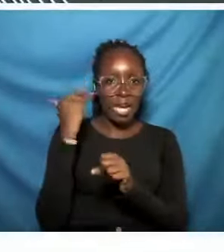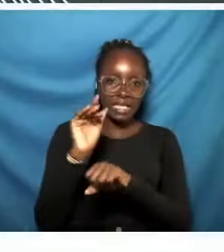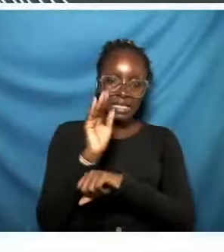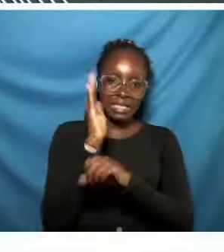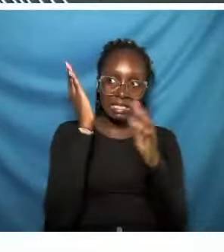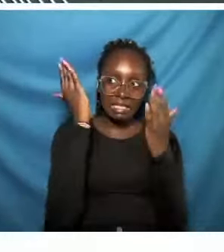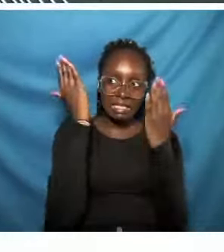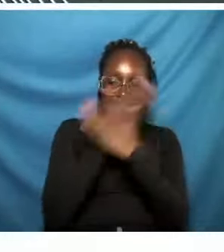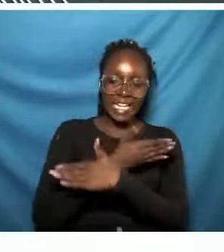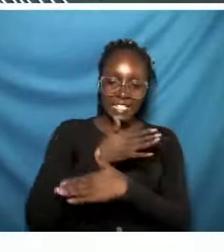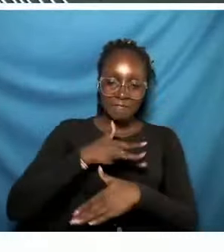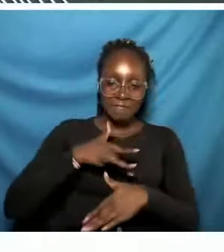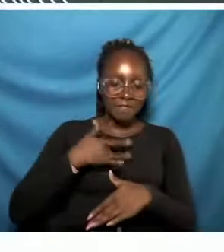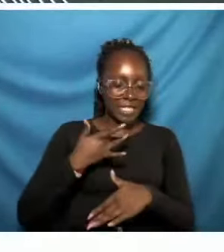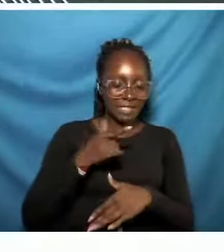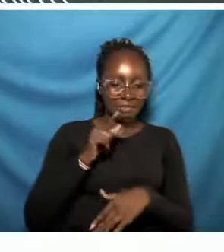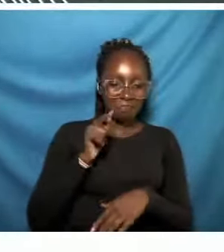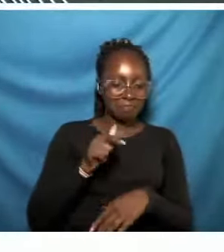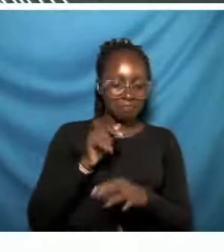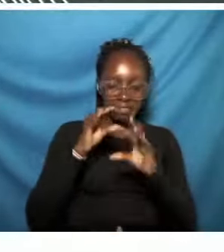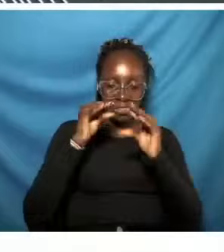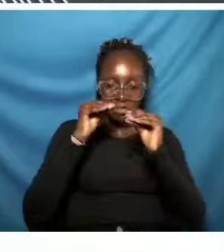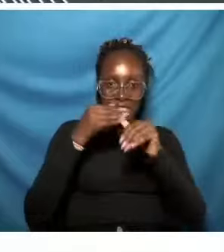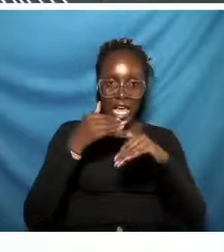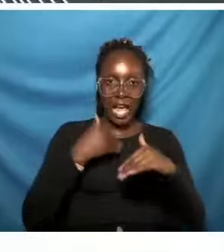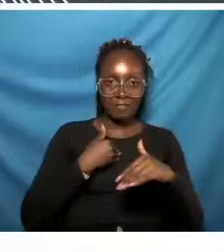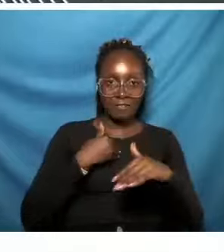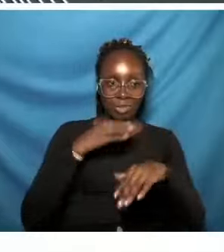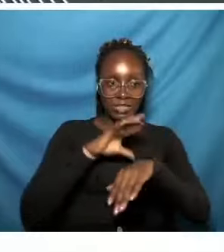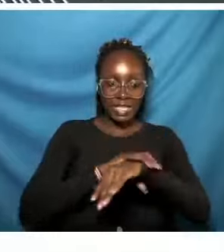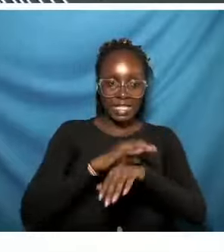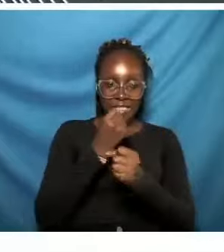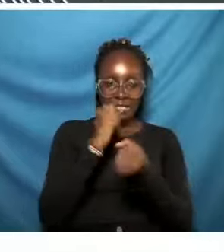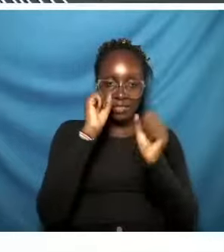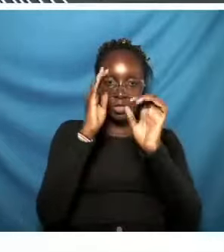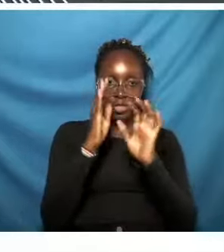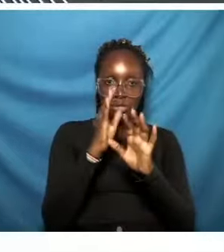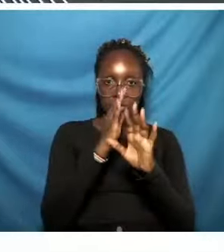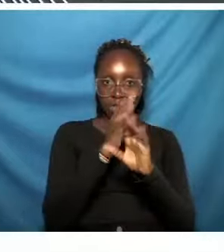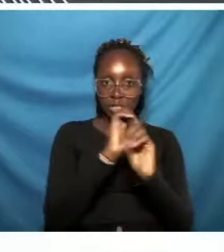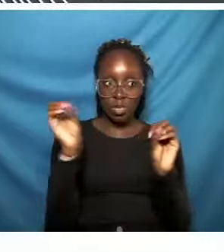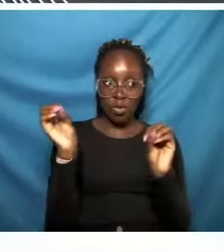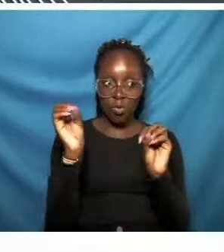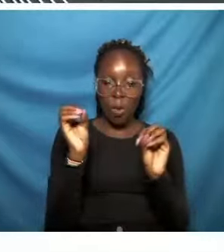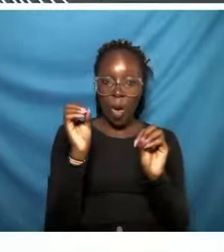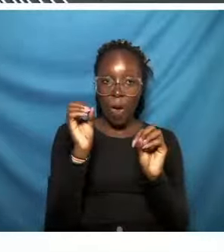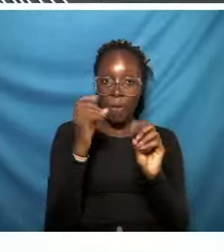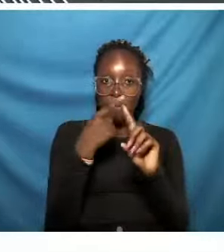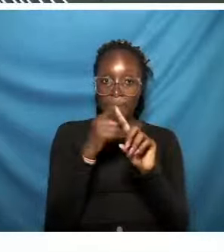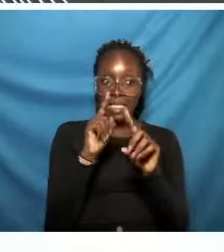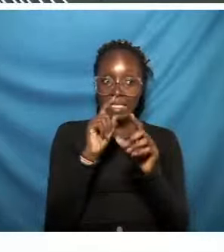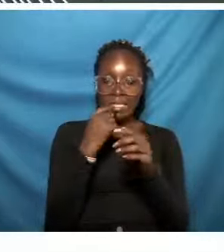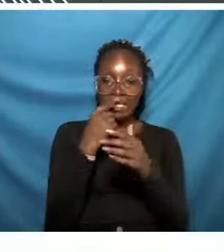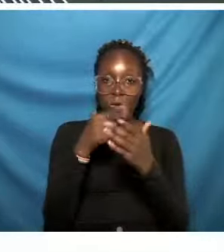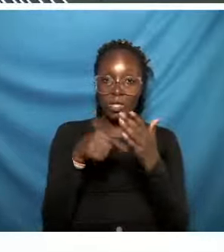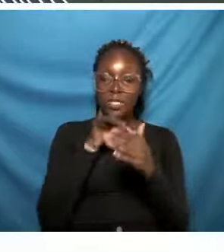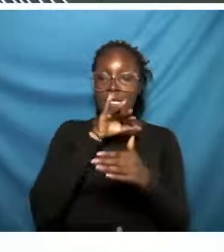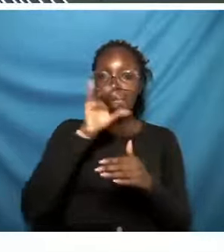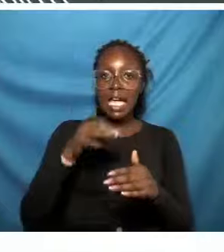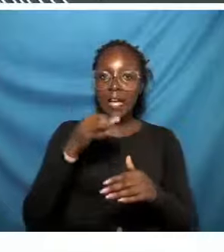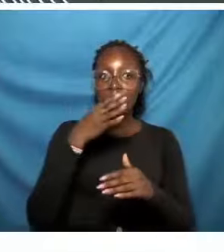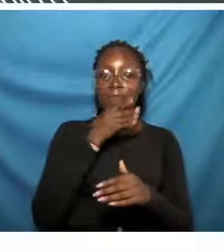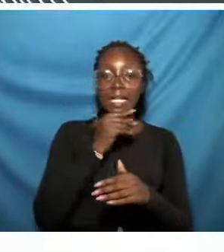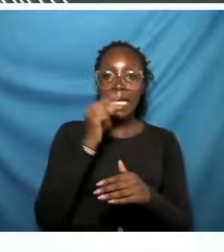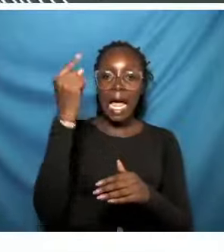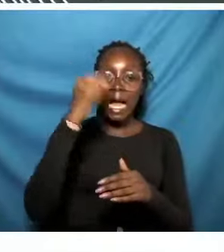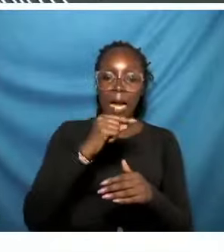unqualified to earn his love and salvation. He says in John chapter 3 verse 17 that the Son of Man did not come into the world to condemn the